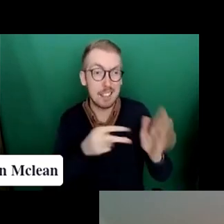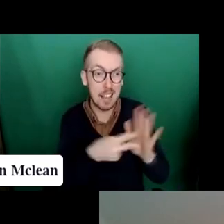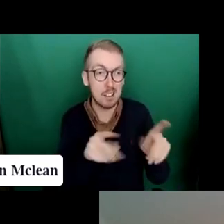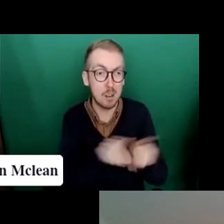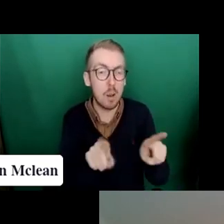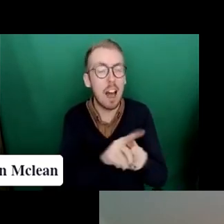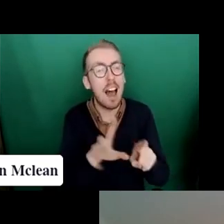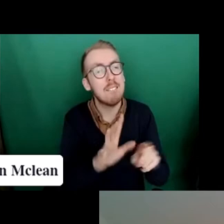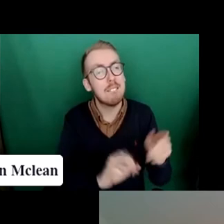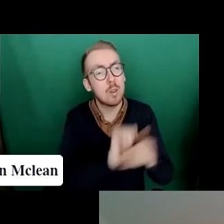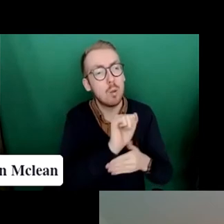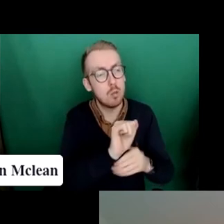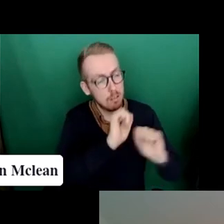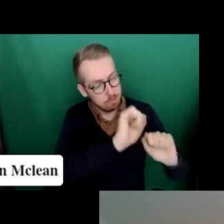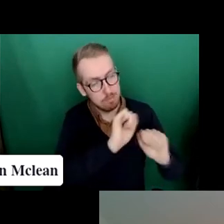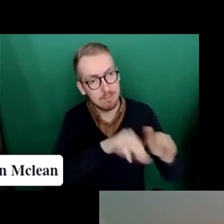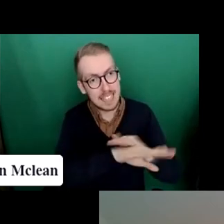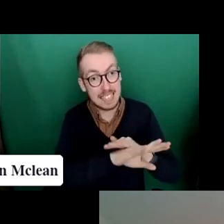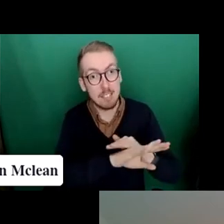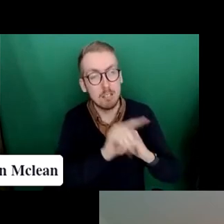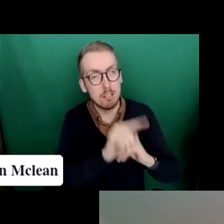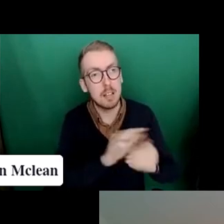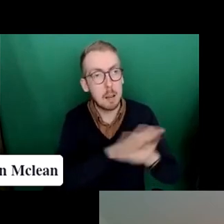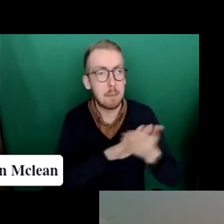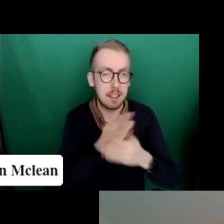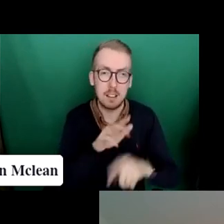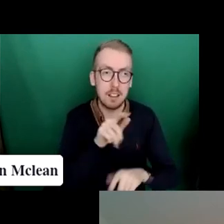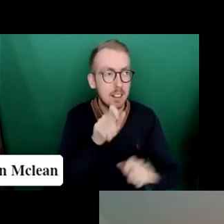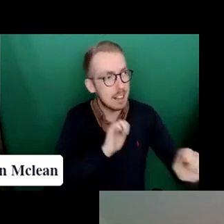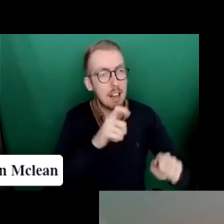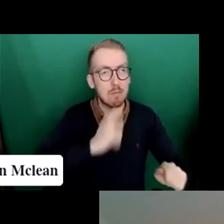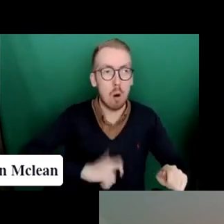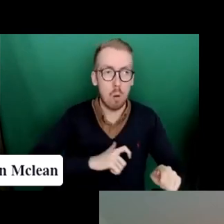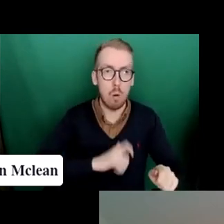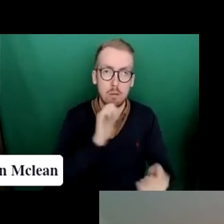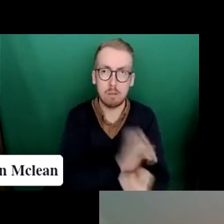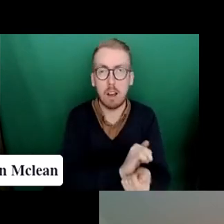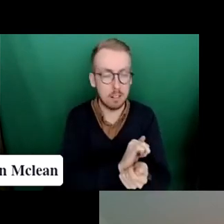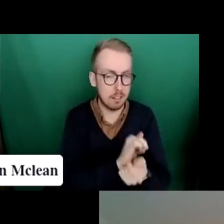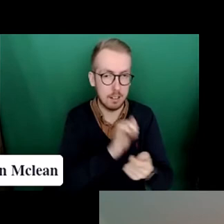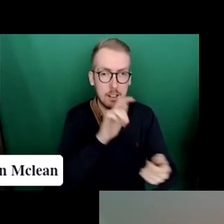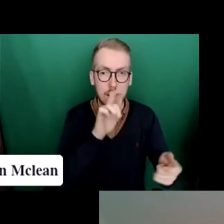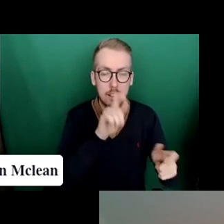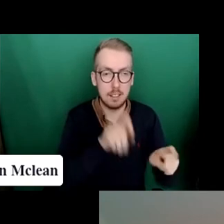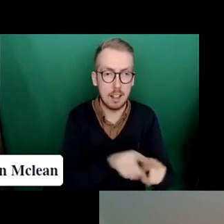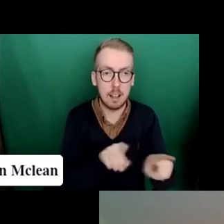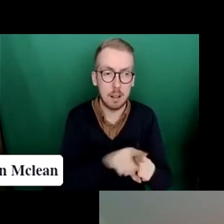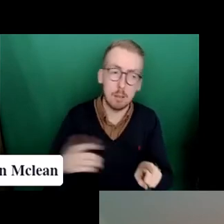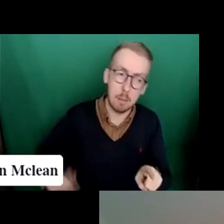kind of culture in their organization of development, then people aren't stuck in their role. You know, like a lot of people will be that I've been in visitor services for